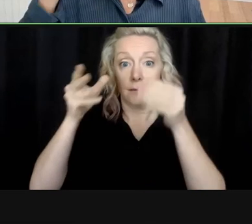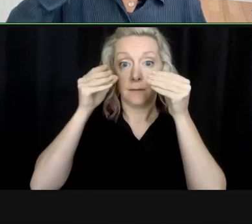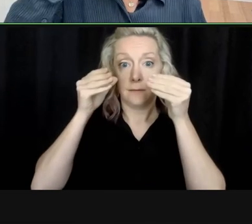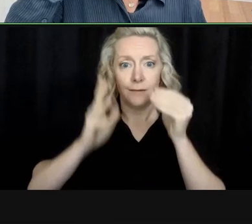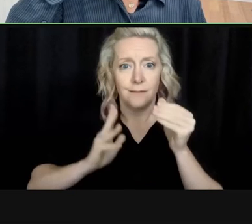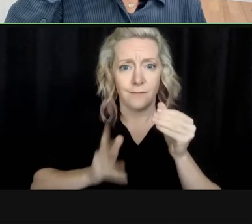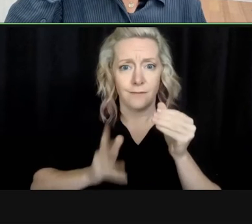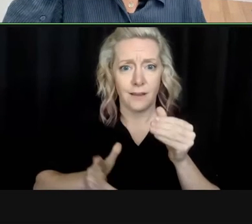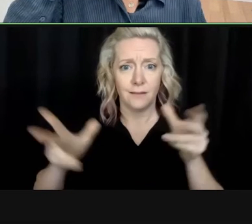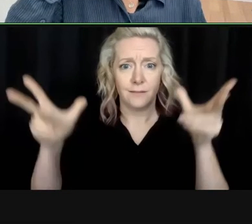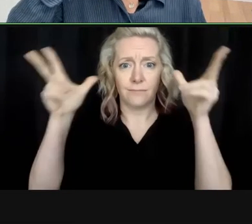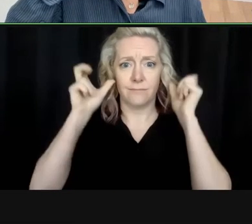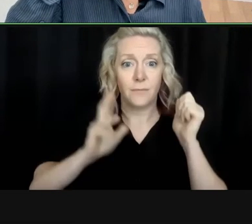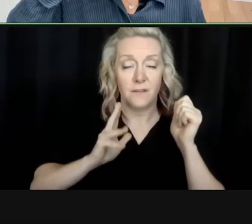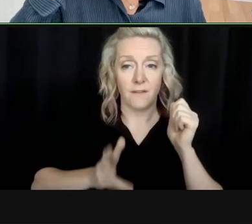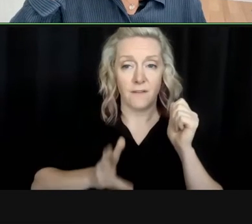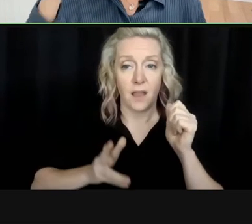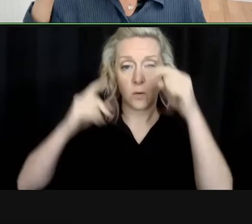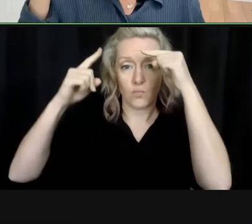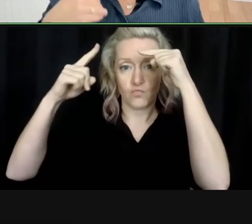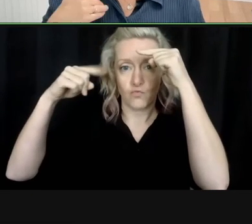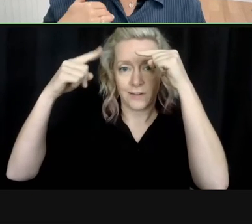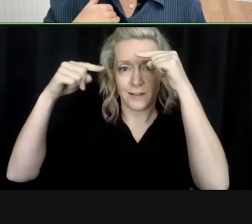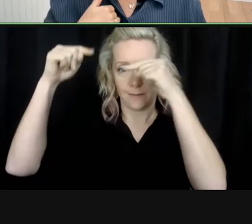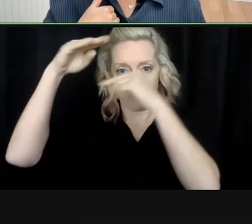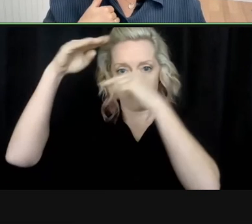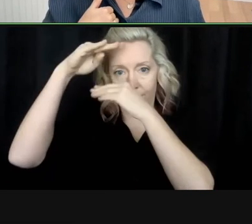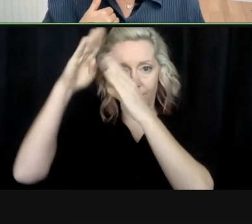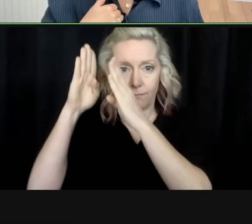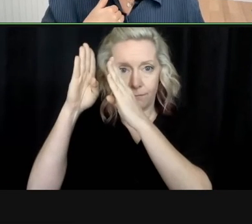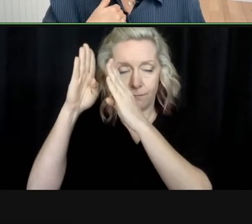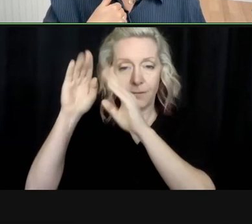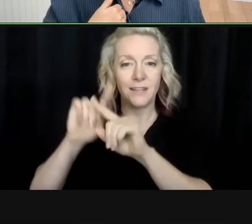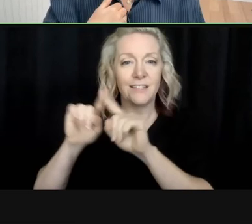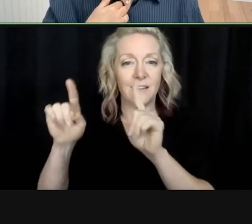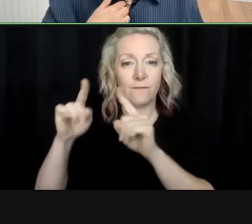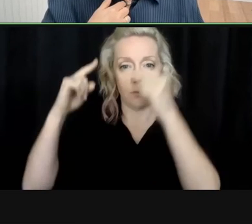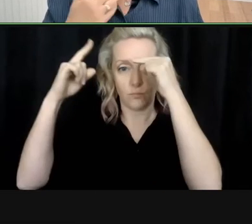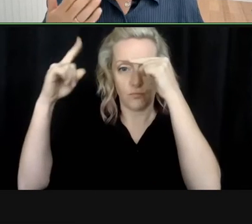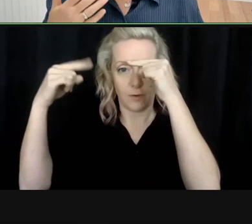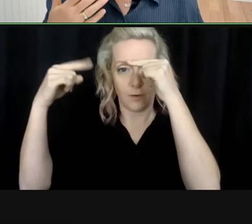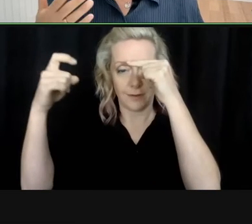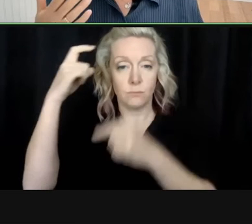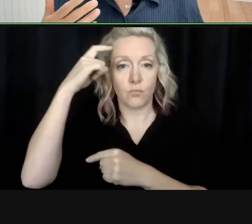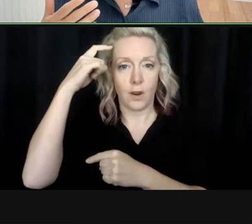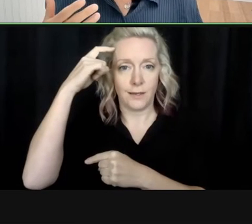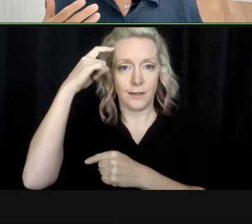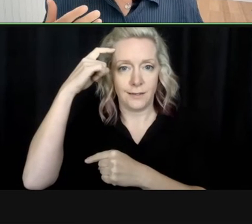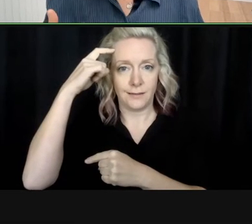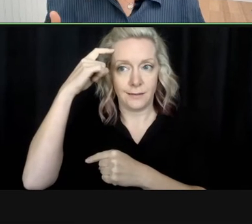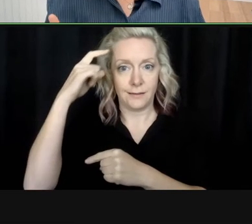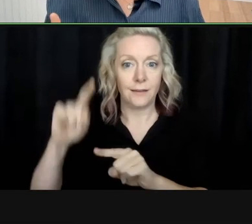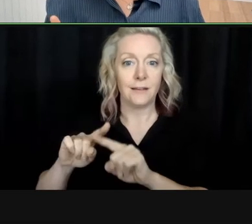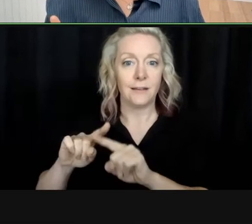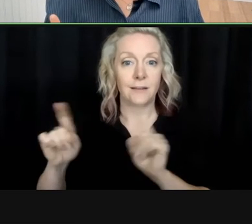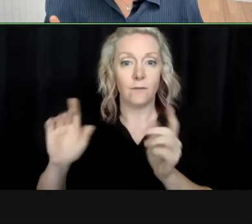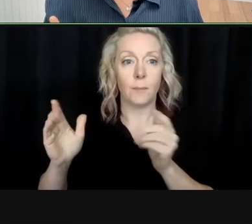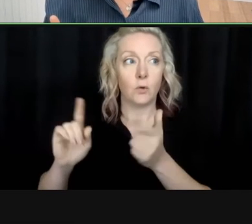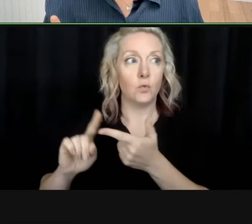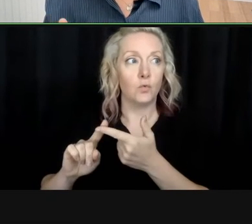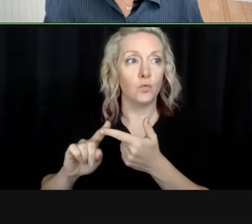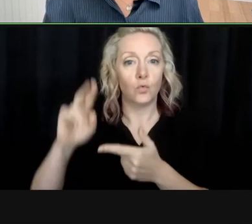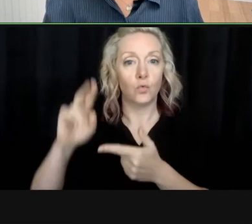And it's very different than neurotypical people or people like us, people that do not have